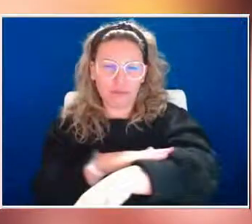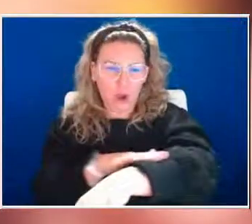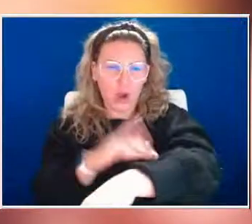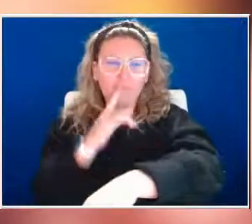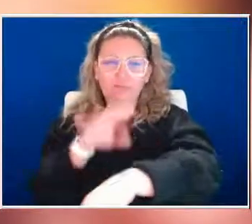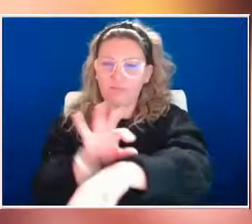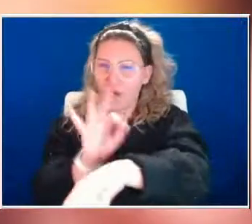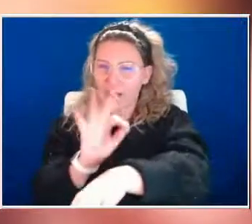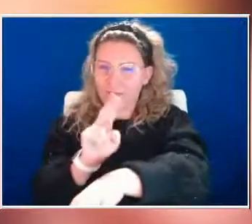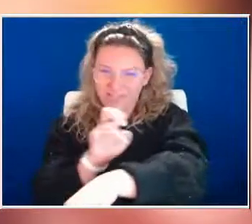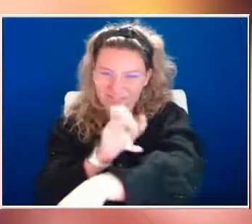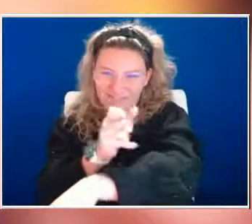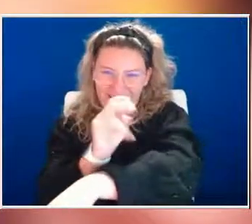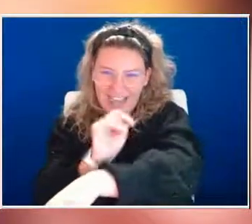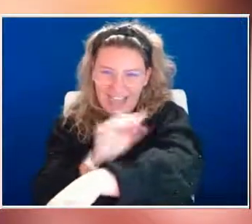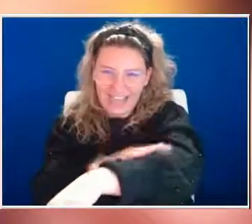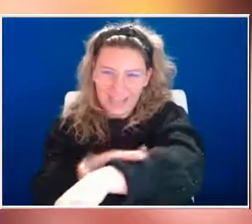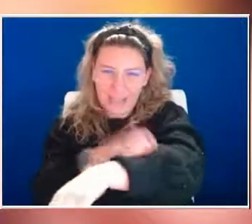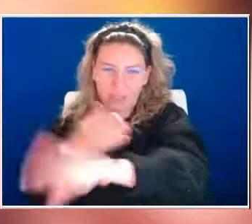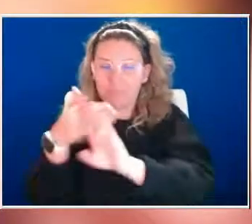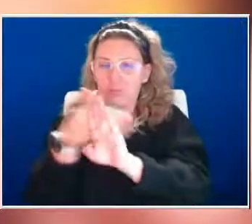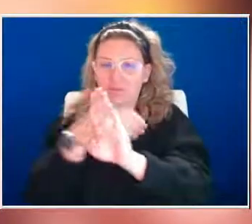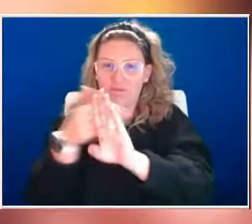vein right before your blockage.